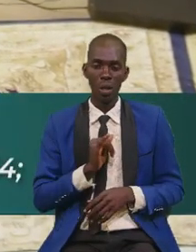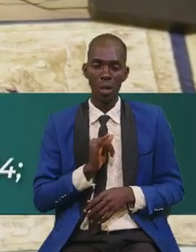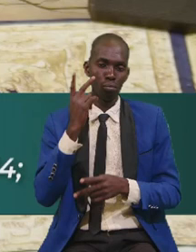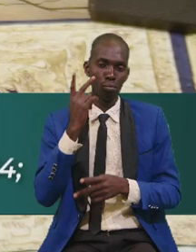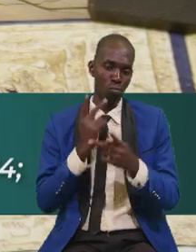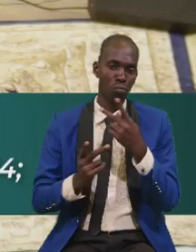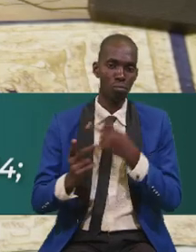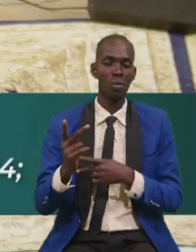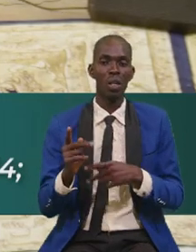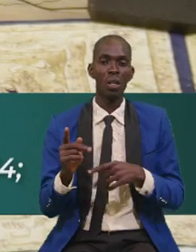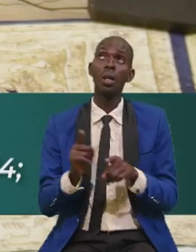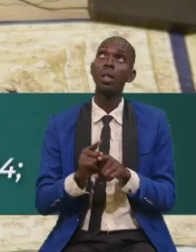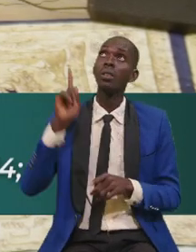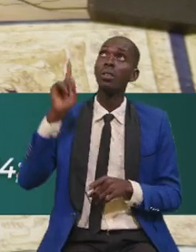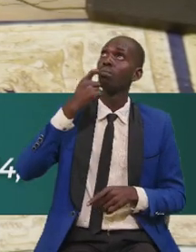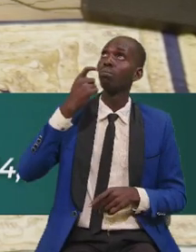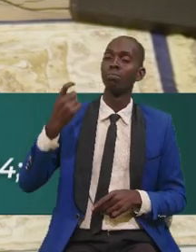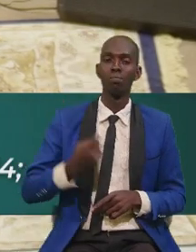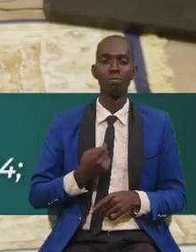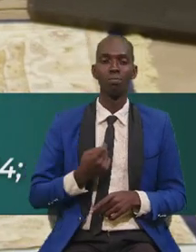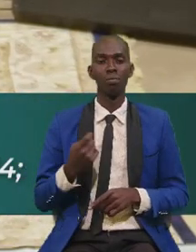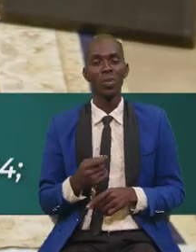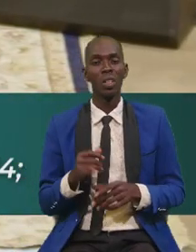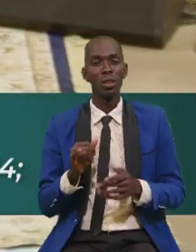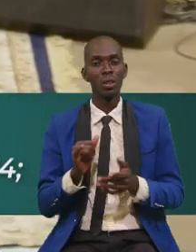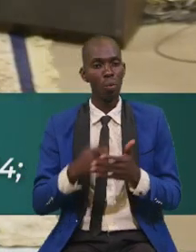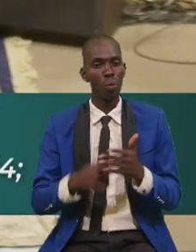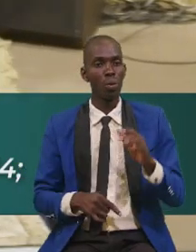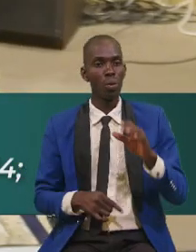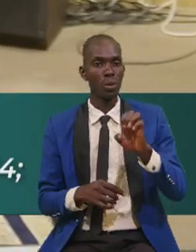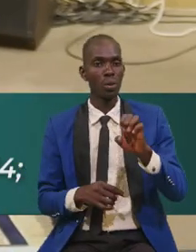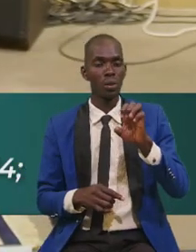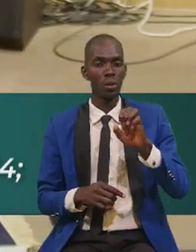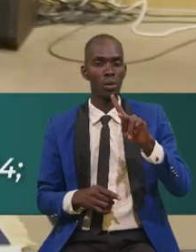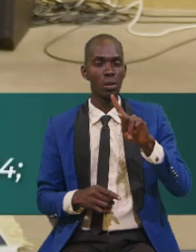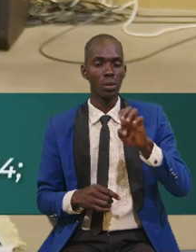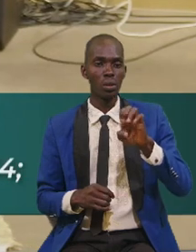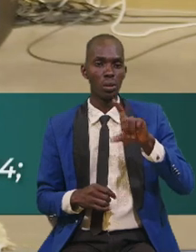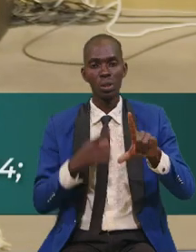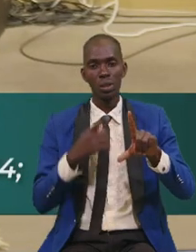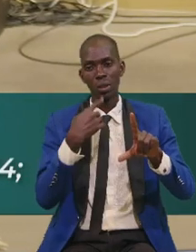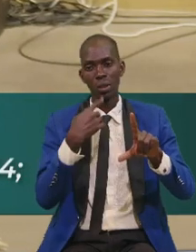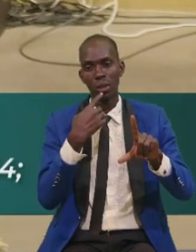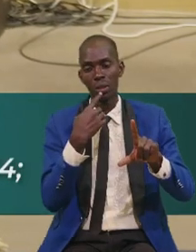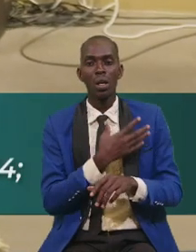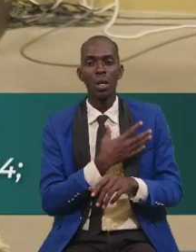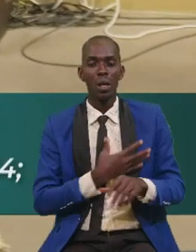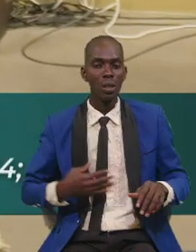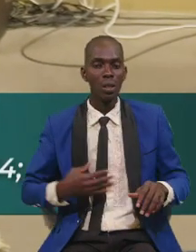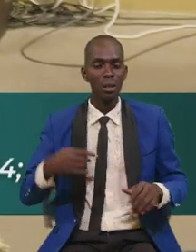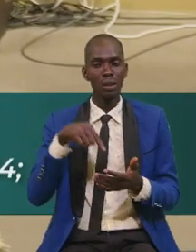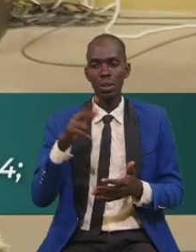what Ezekiel said. And these 3 days, to the ministers, workers, professionals, I